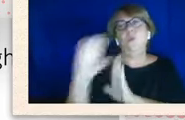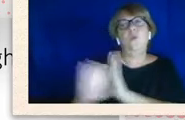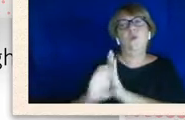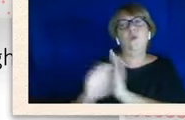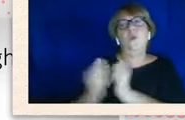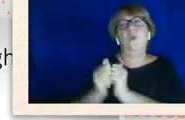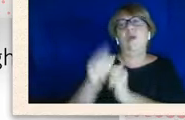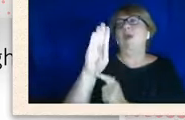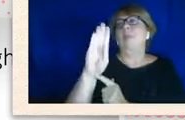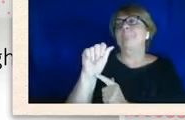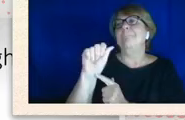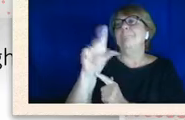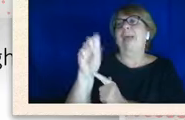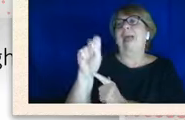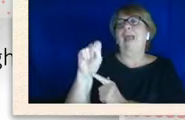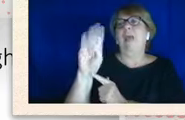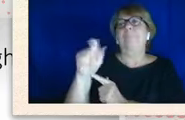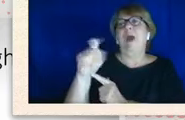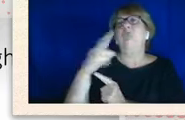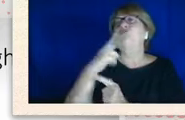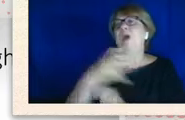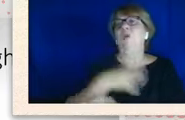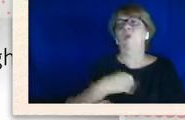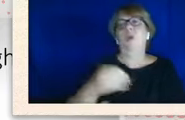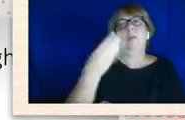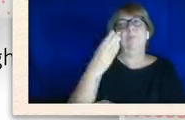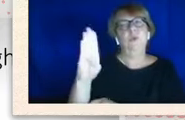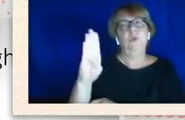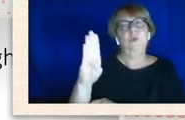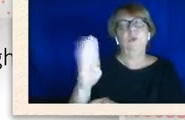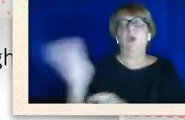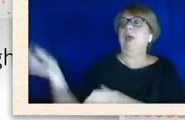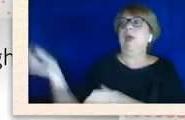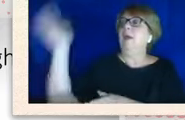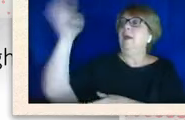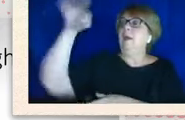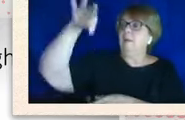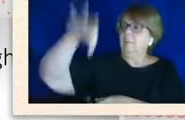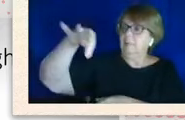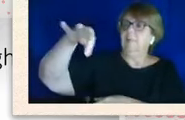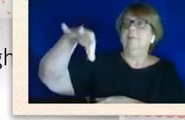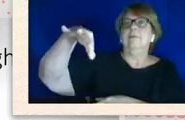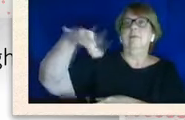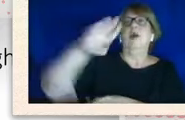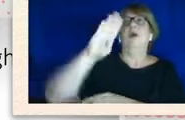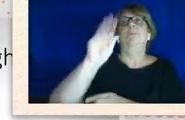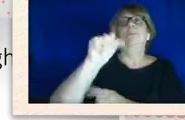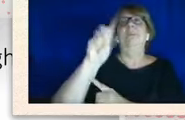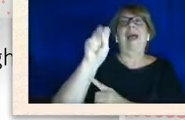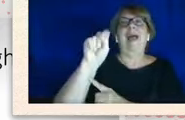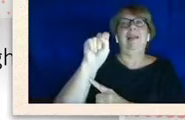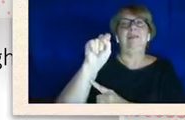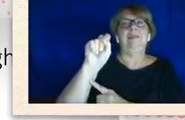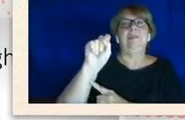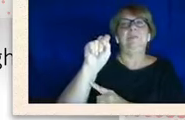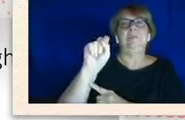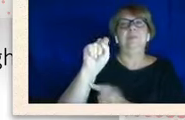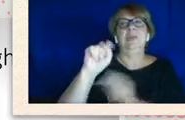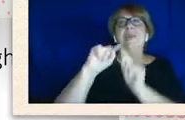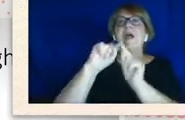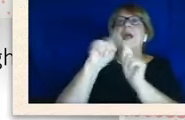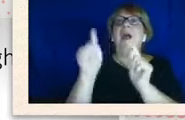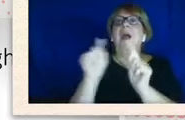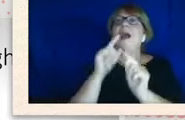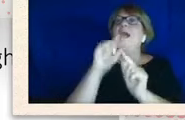that's red, white, and blue. And into that ballot box is being dropped a ballot. And around it are little lightning bolts, which I think